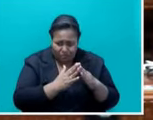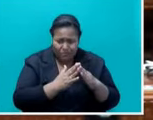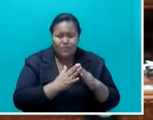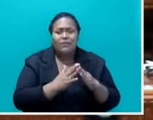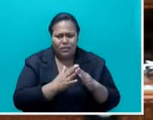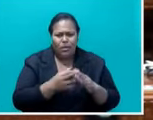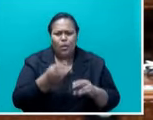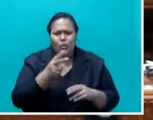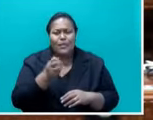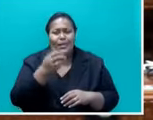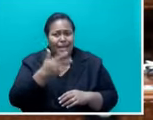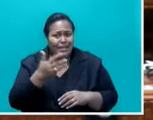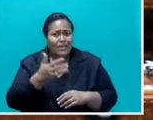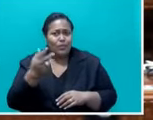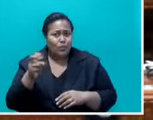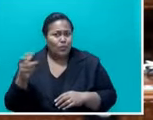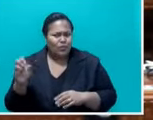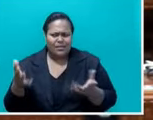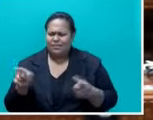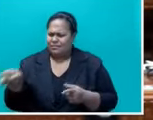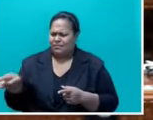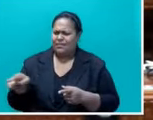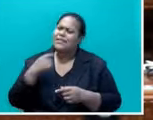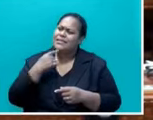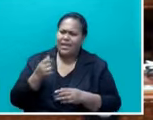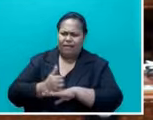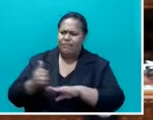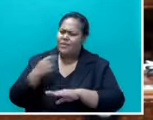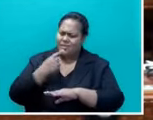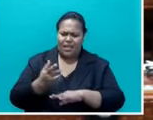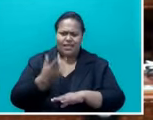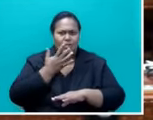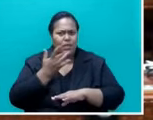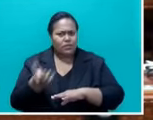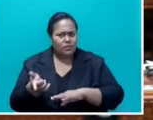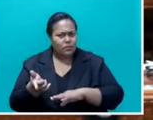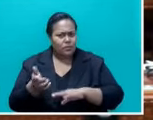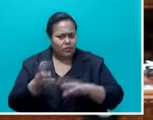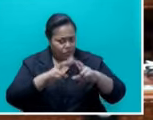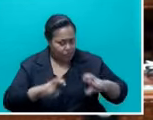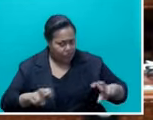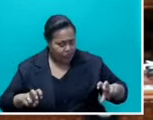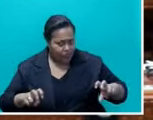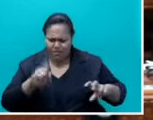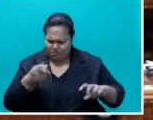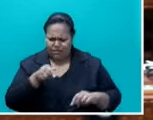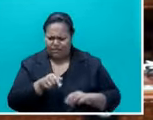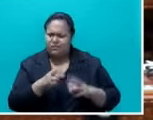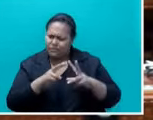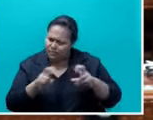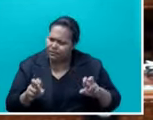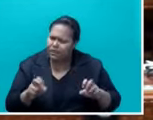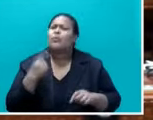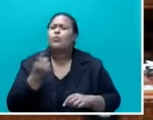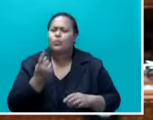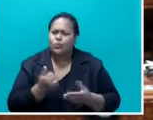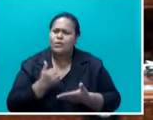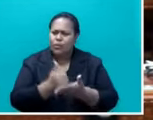that survey, saying that it is flawed, but it is a survey that has been supported by